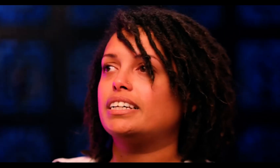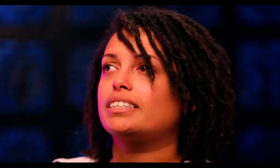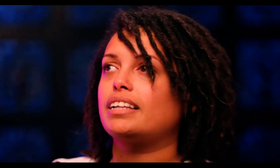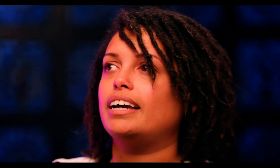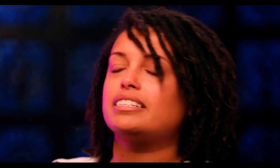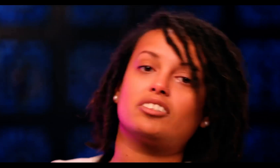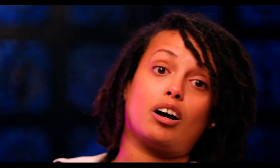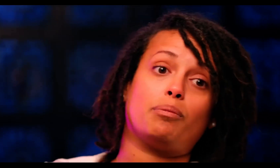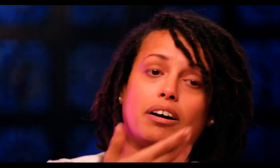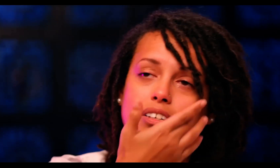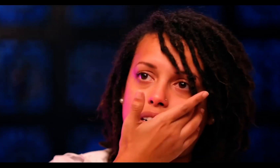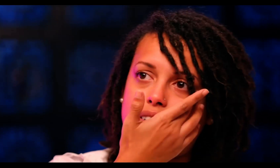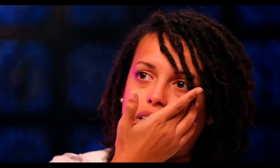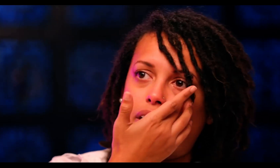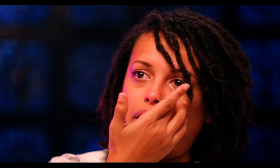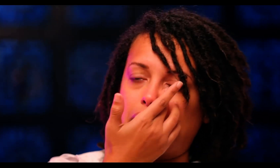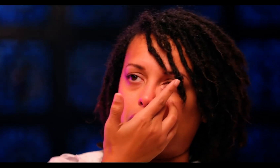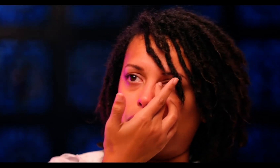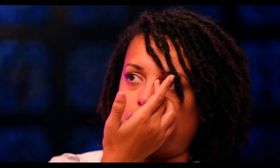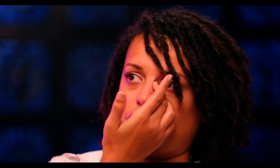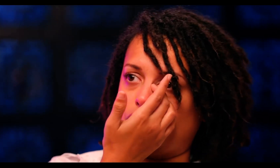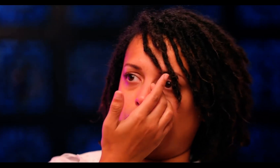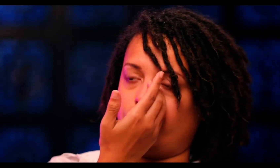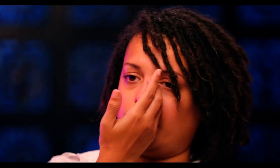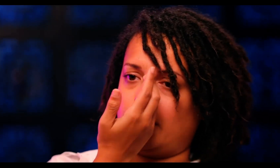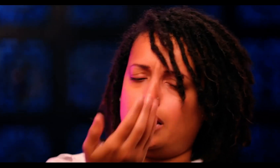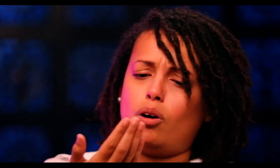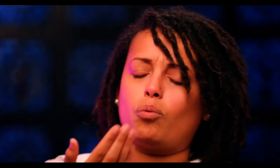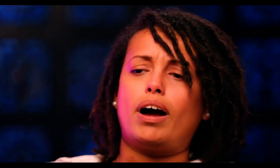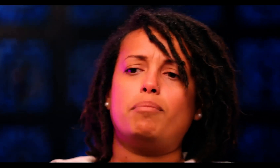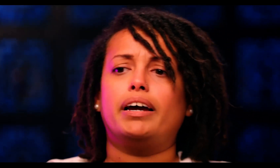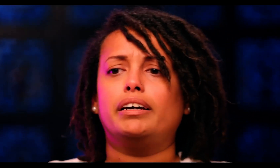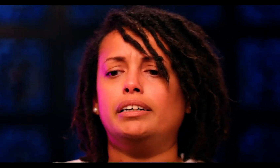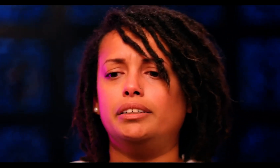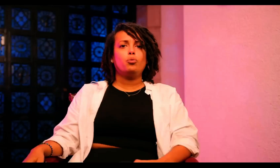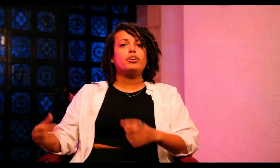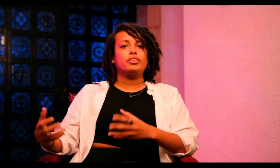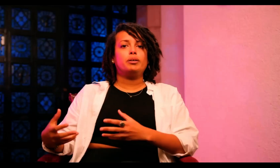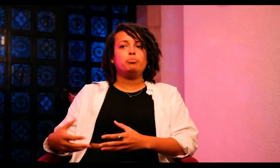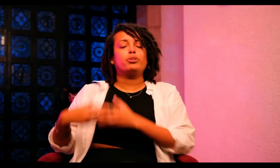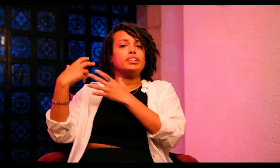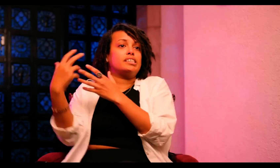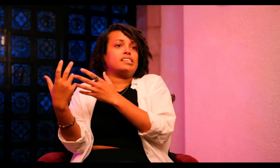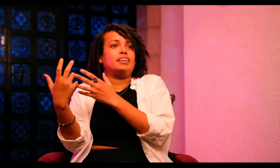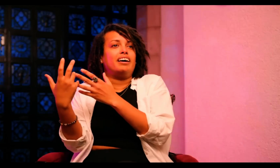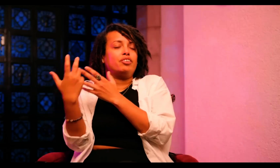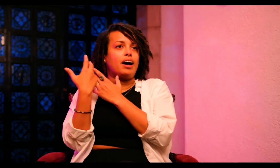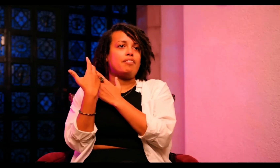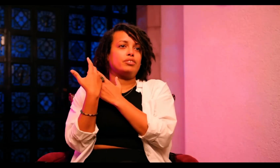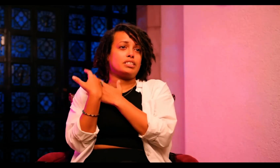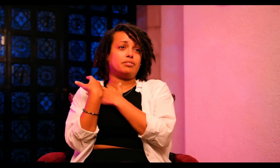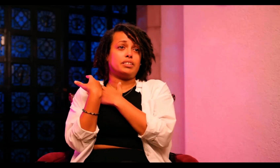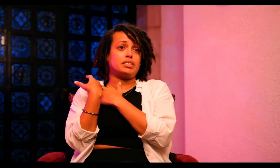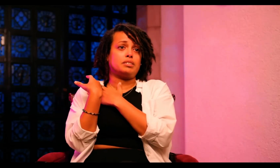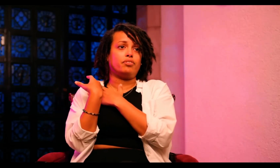Also, it's not easy to talk about because there's the conversation of like, why am I worthy and privileged enough to